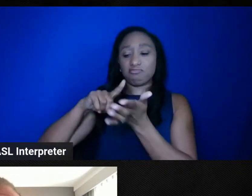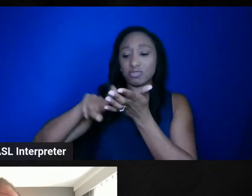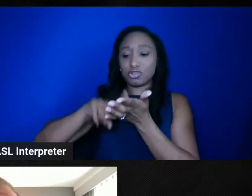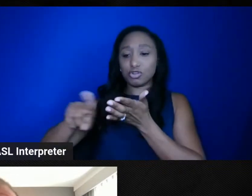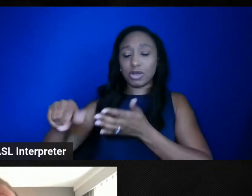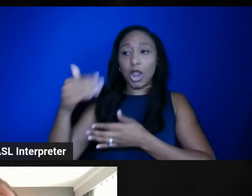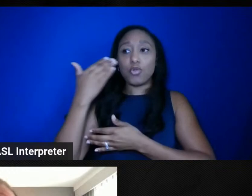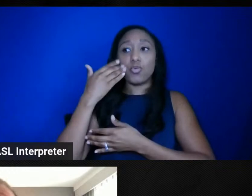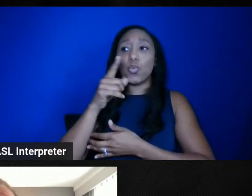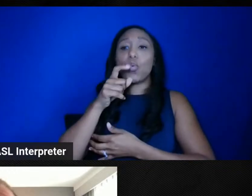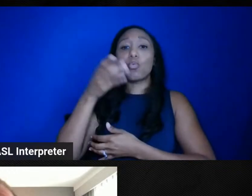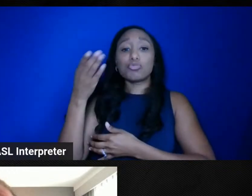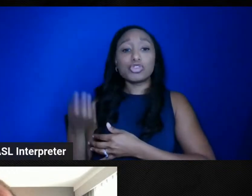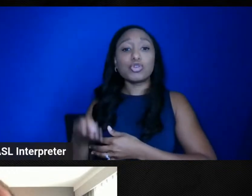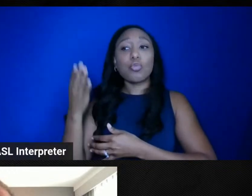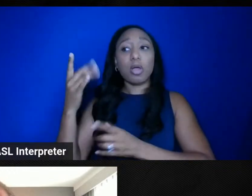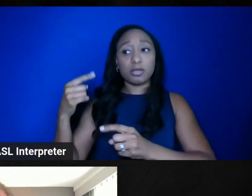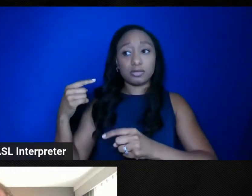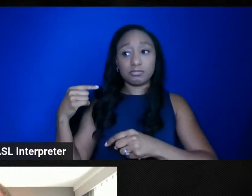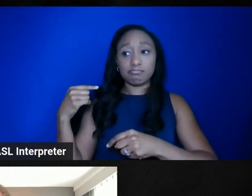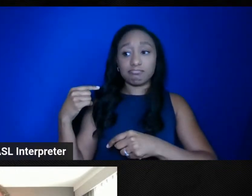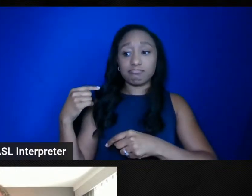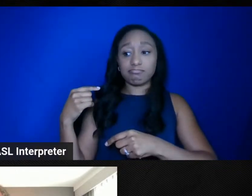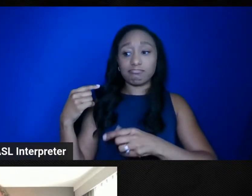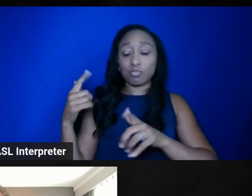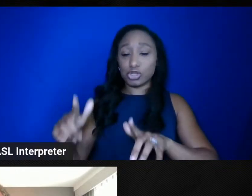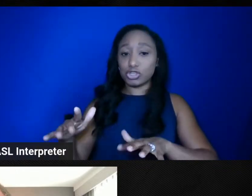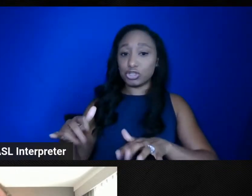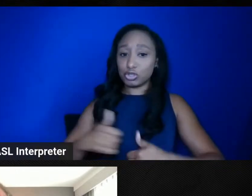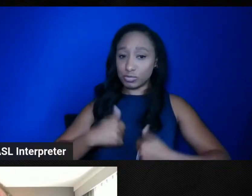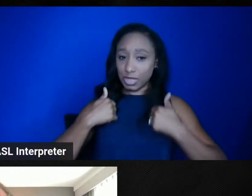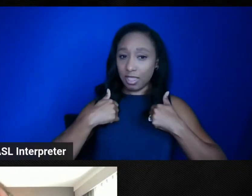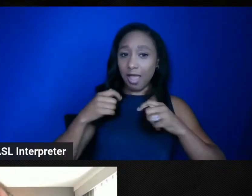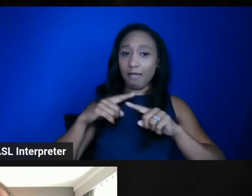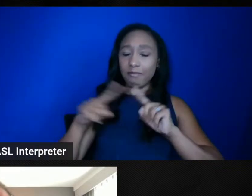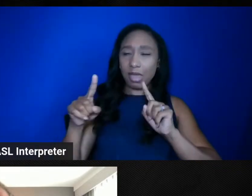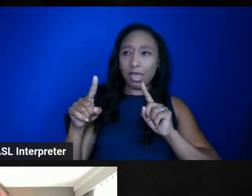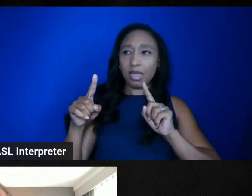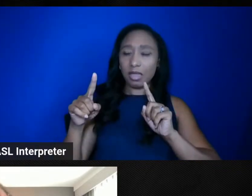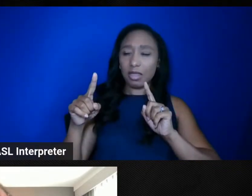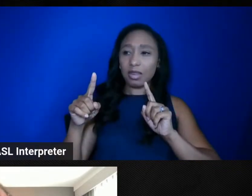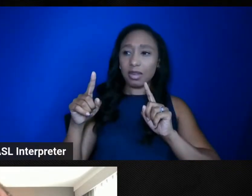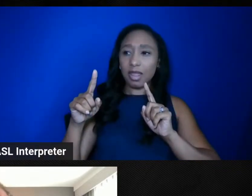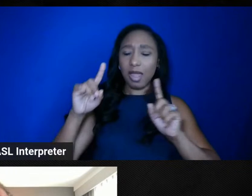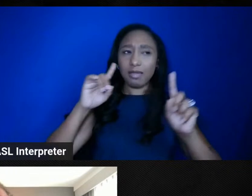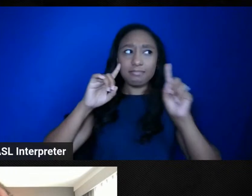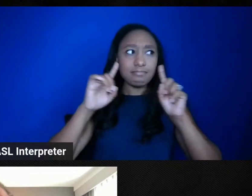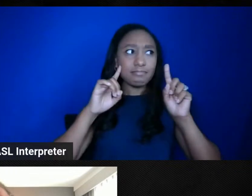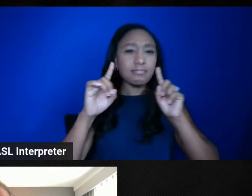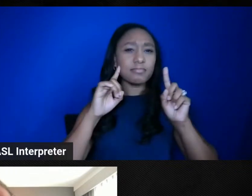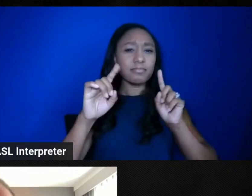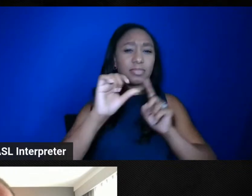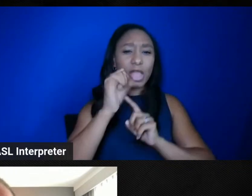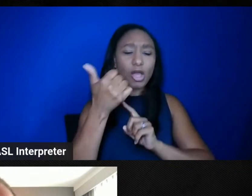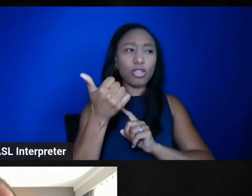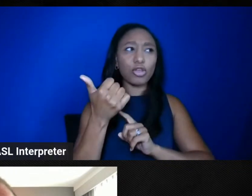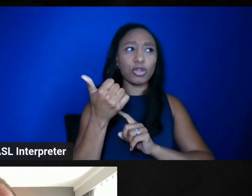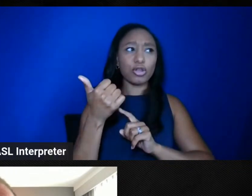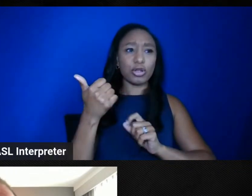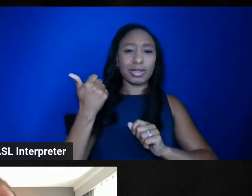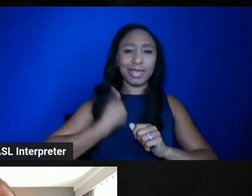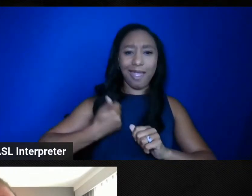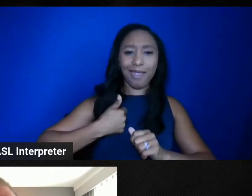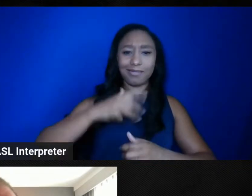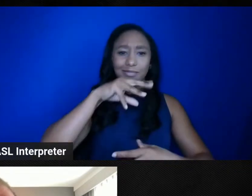And I realized how many other gangs like hers were doing very similar things, kidnapping free Black Americans from